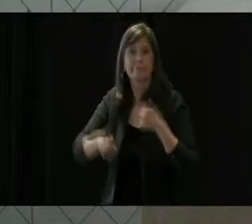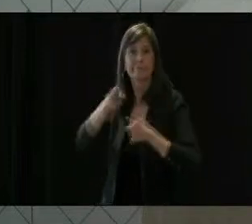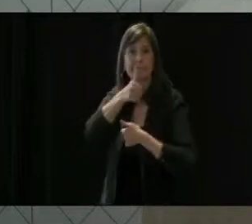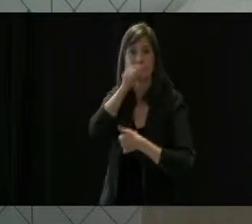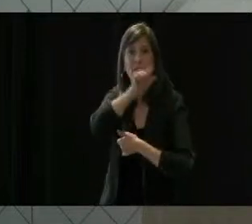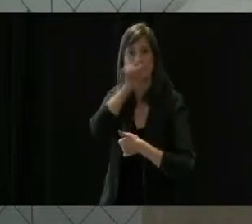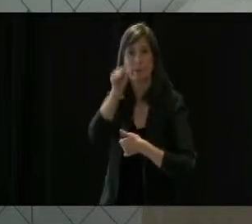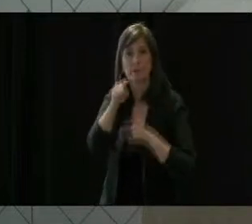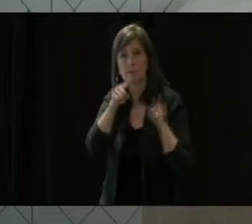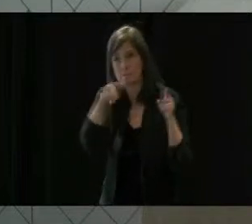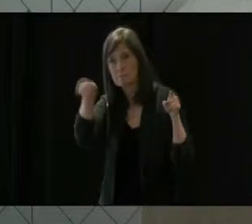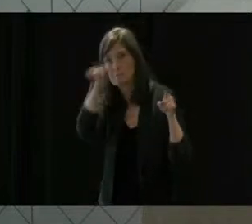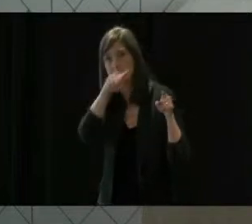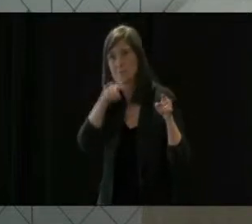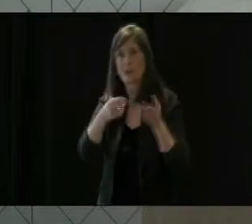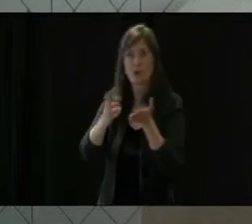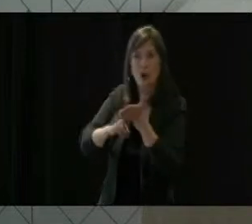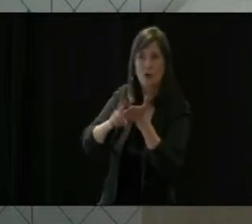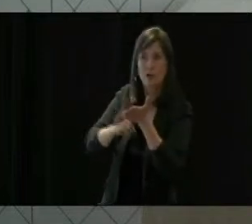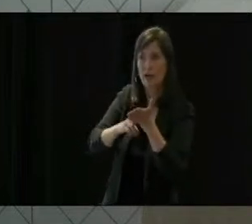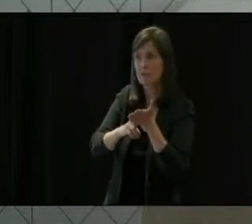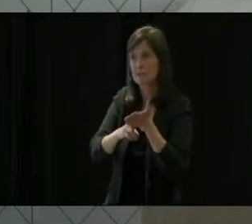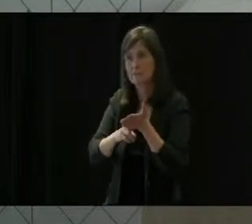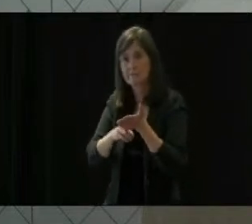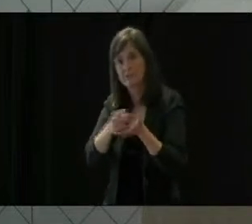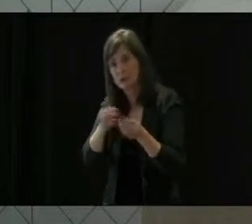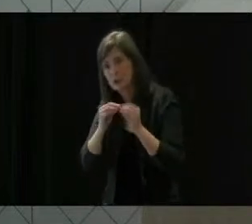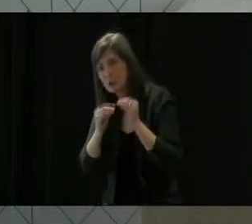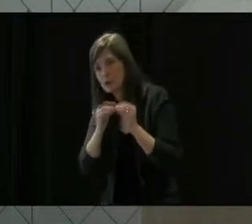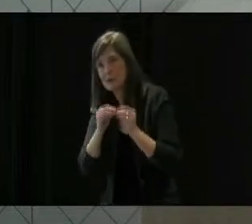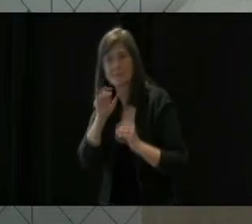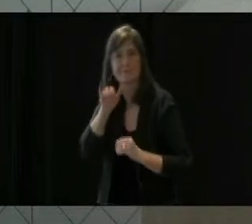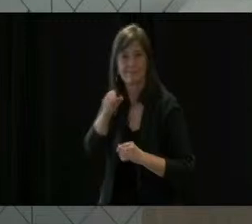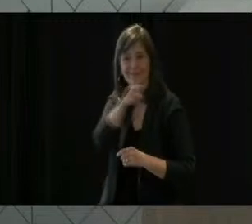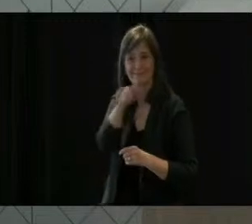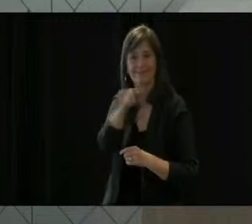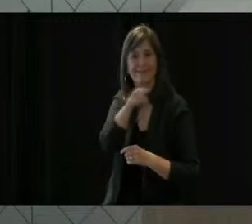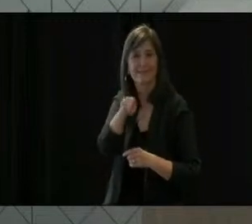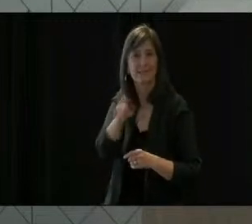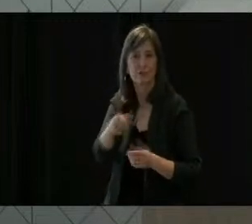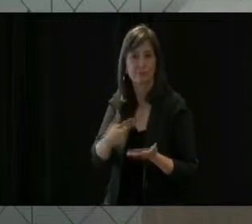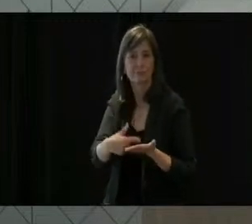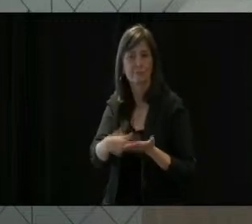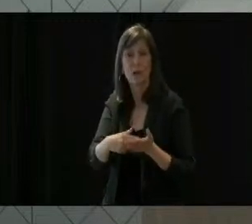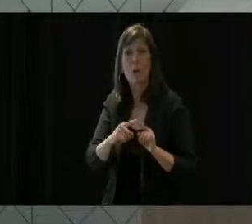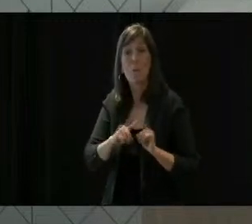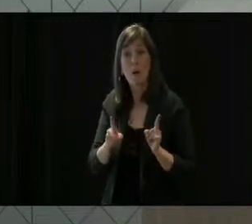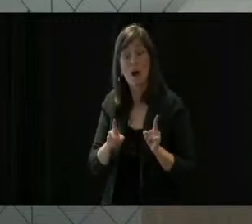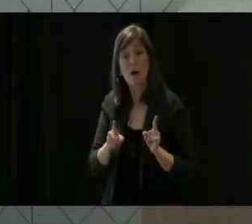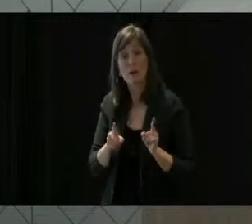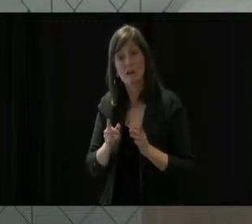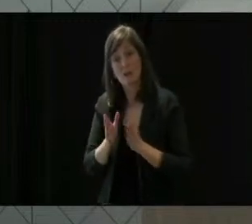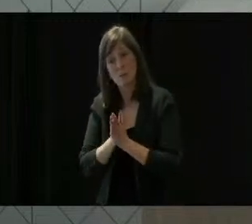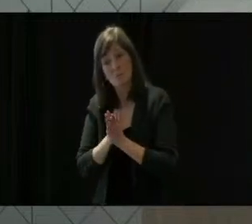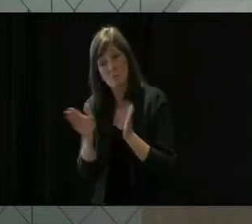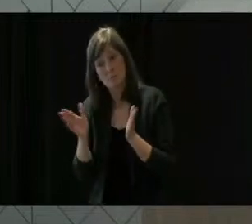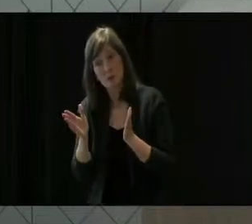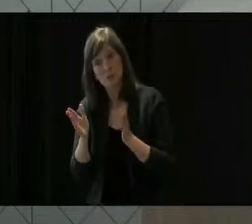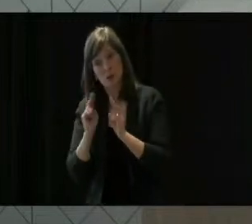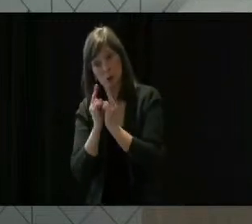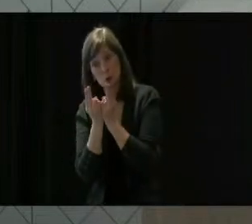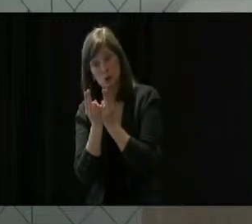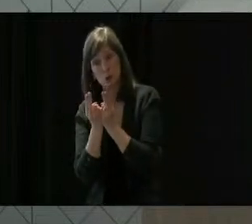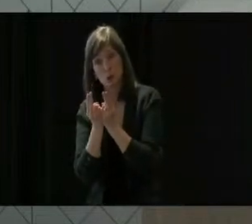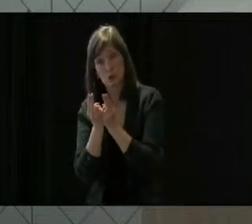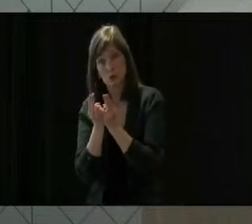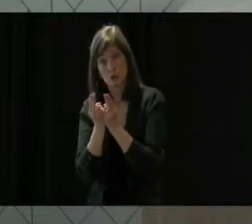whom the contracts are made. But we think that there should be a little bit of pressure felt by public sector union